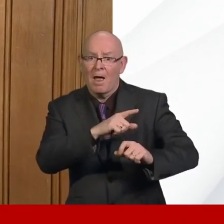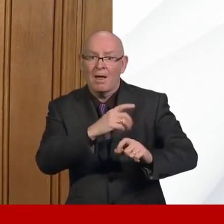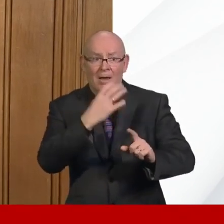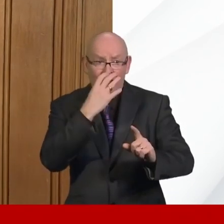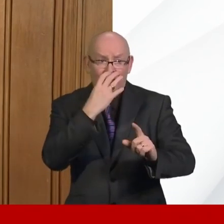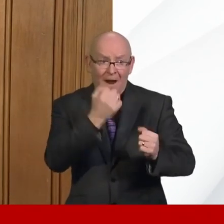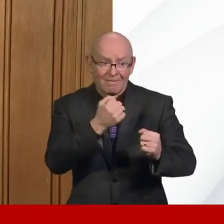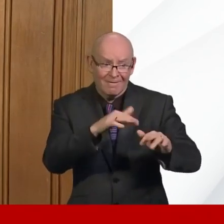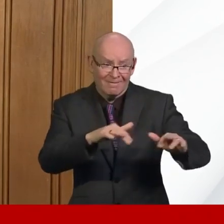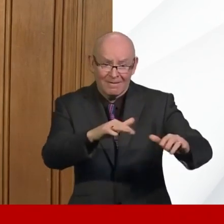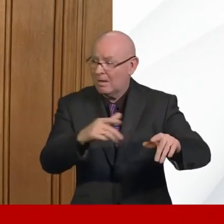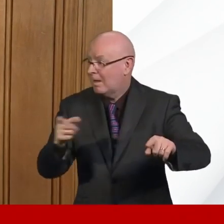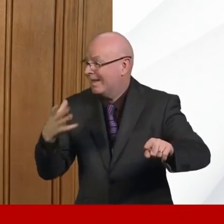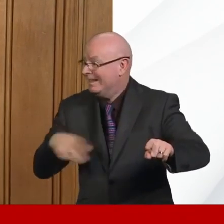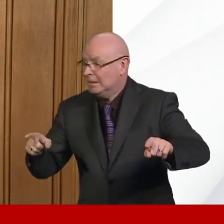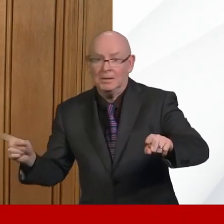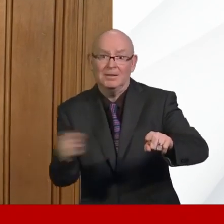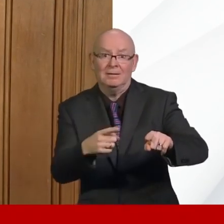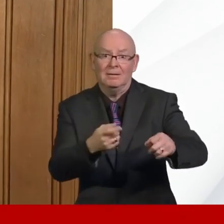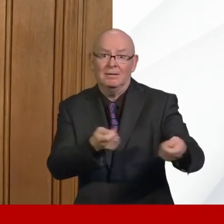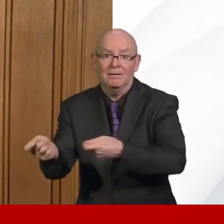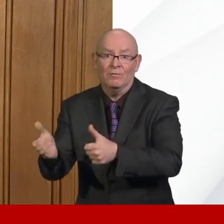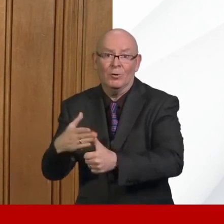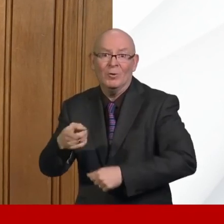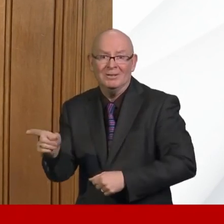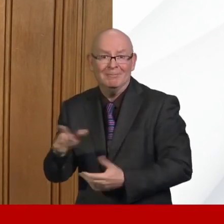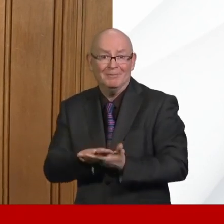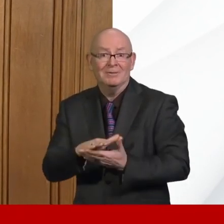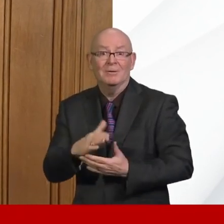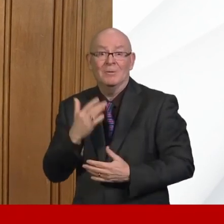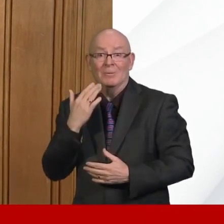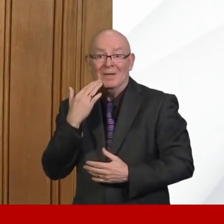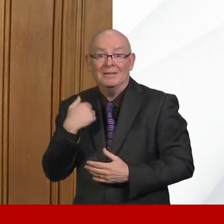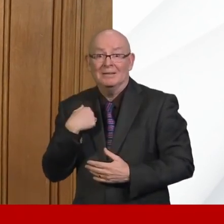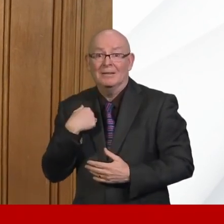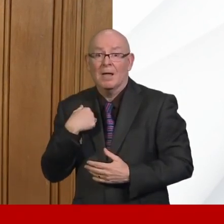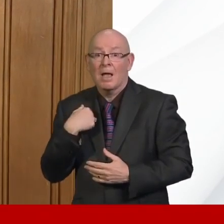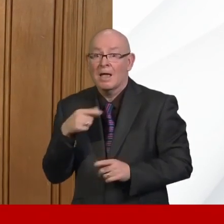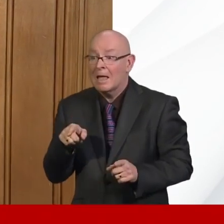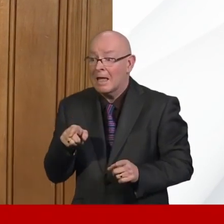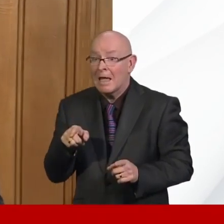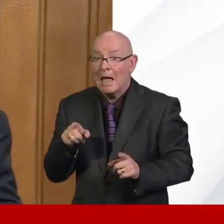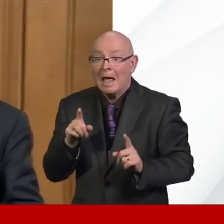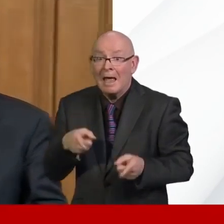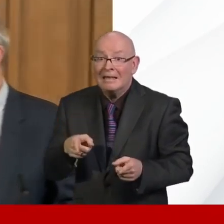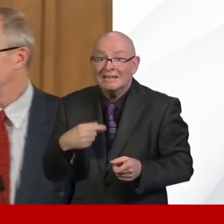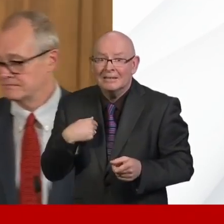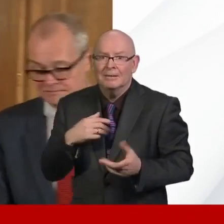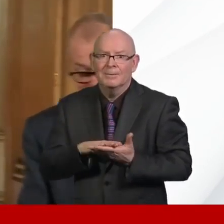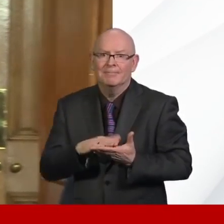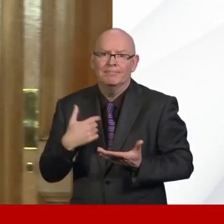as a really clear instruction to do this, if we're going to make sure that we protect the lives of others.